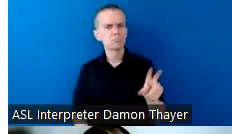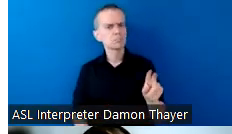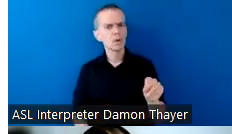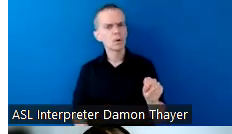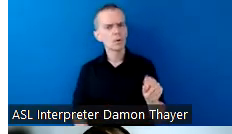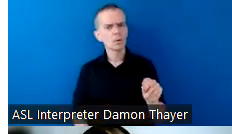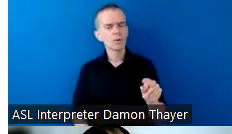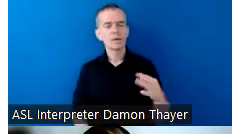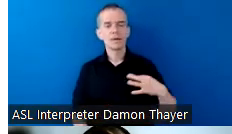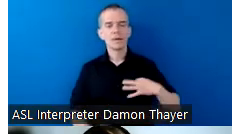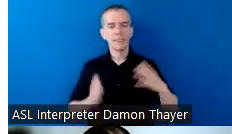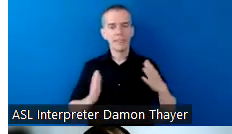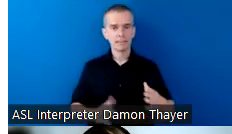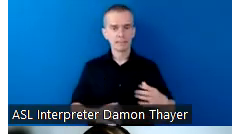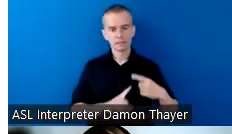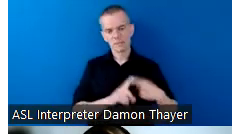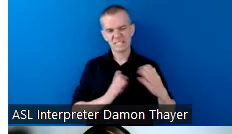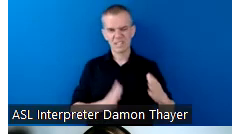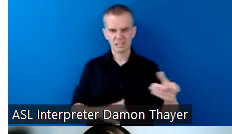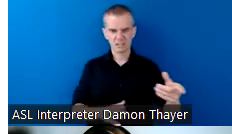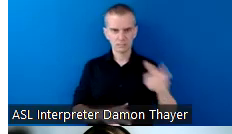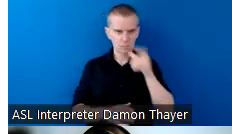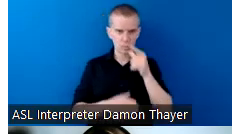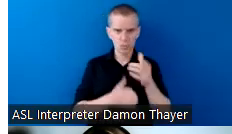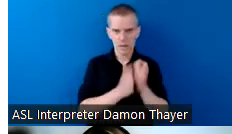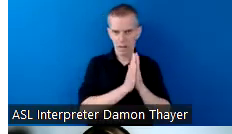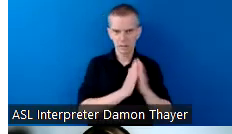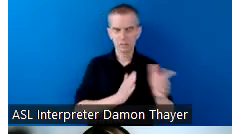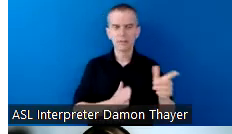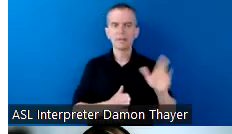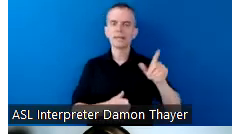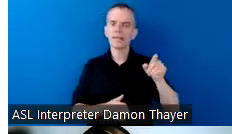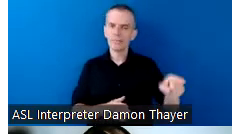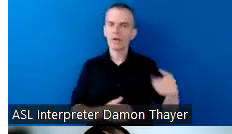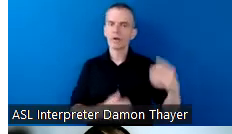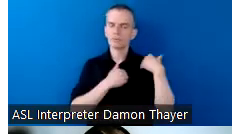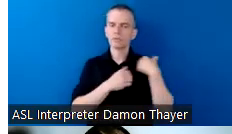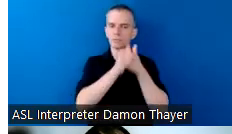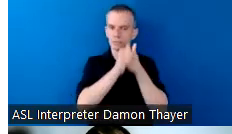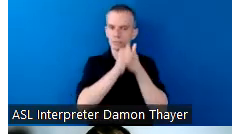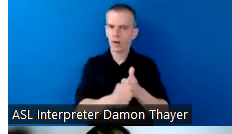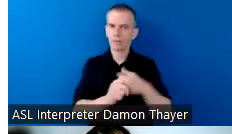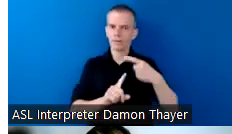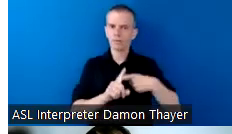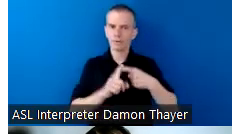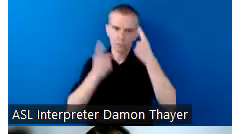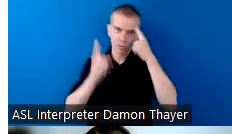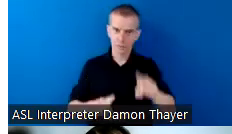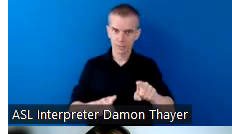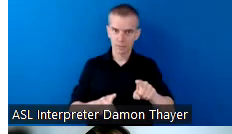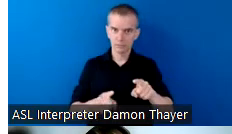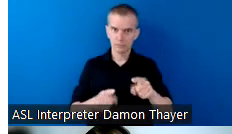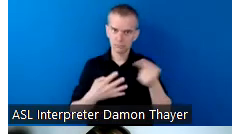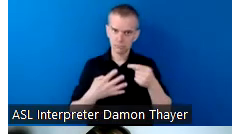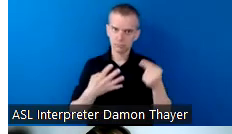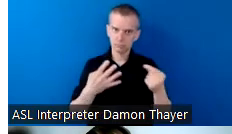The applicant or tenant, the person making the request, is responsible for complying with their rental agreement. So having a